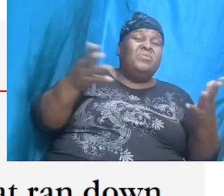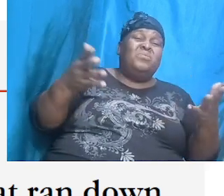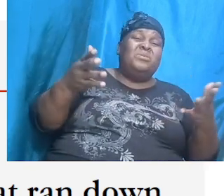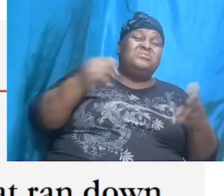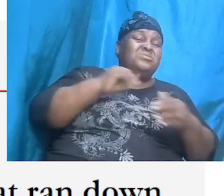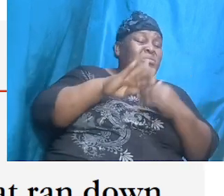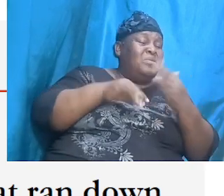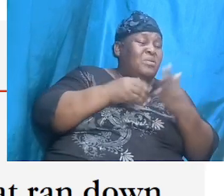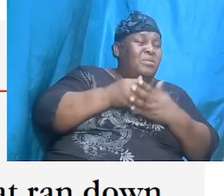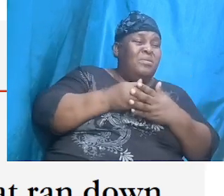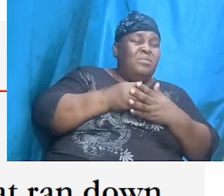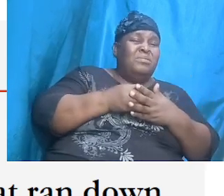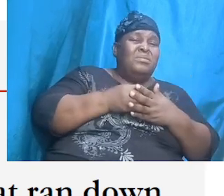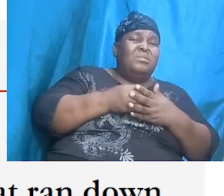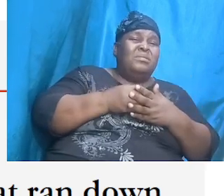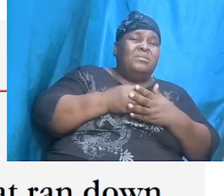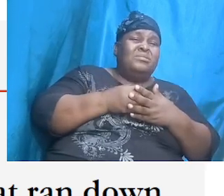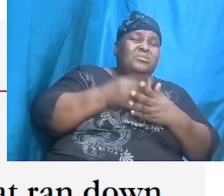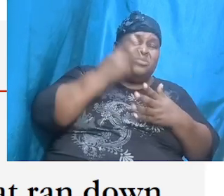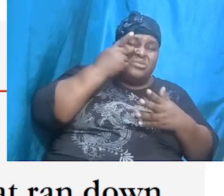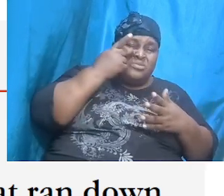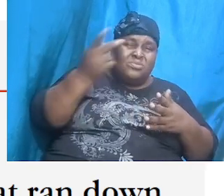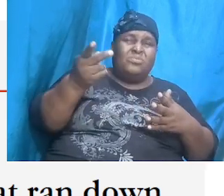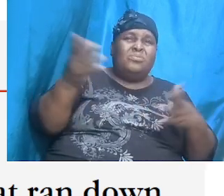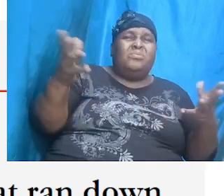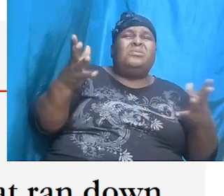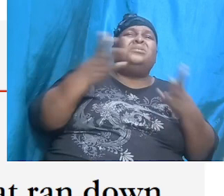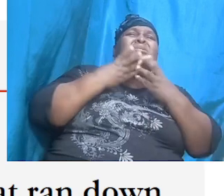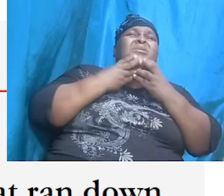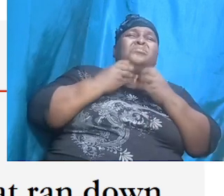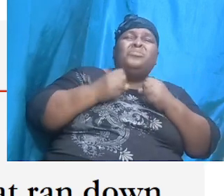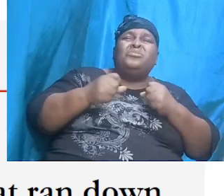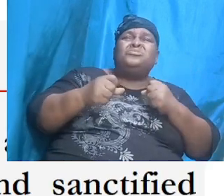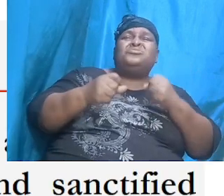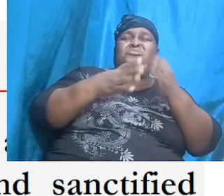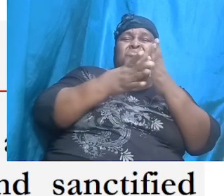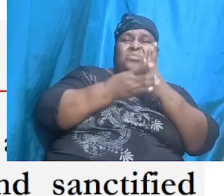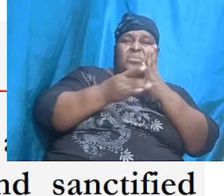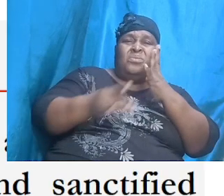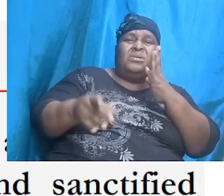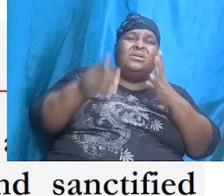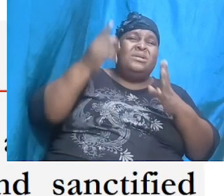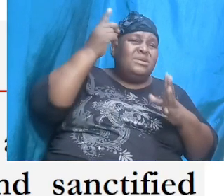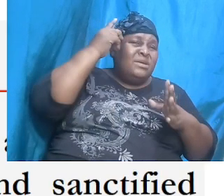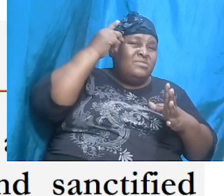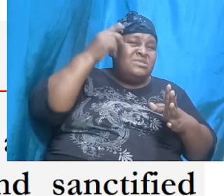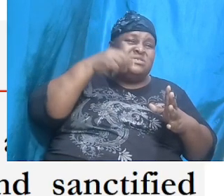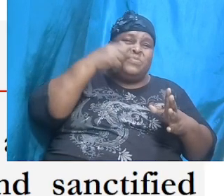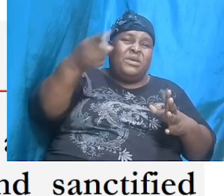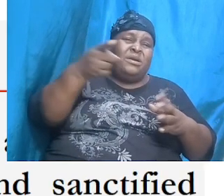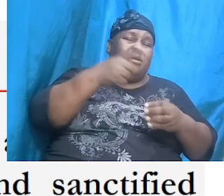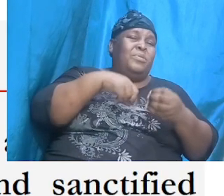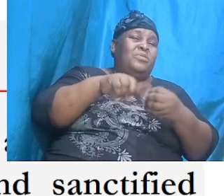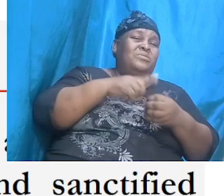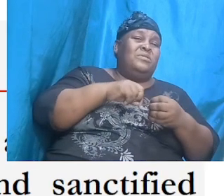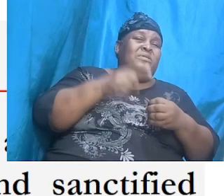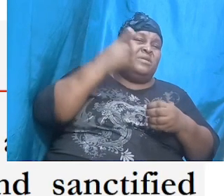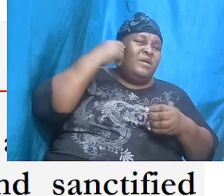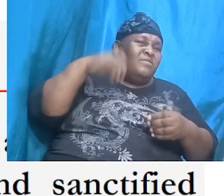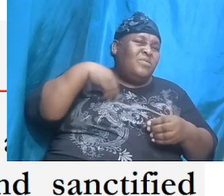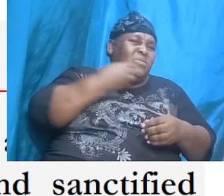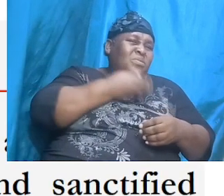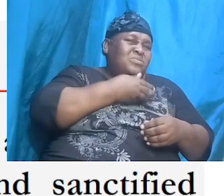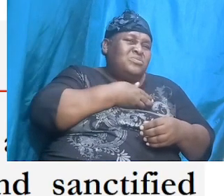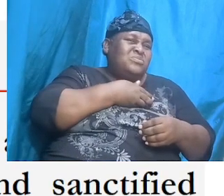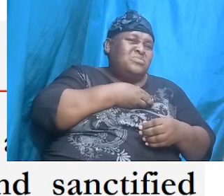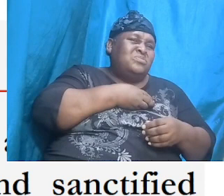first, like what that precious ointment that David was talking about, and see what we can pull from it. So in order for us to go there, we have to